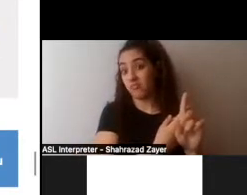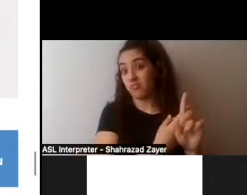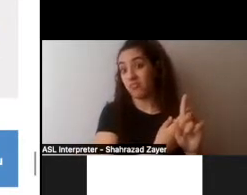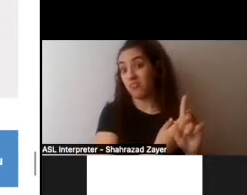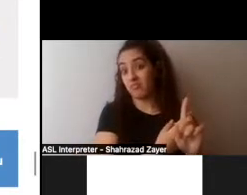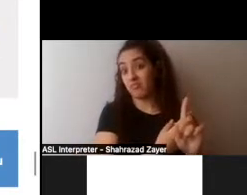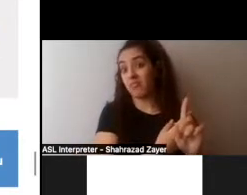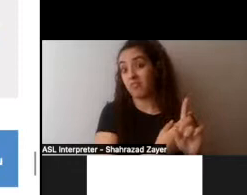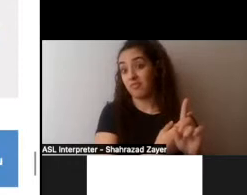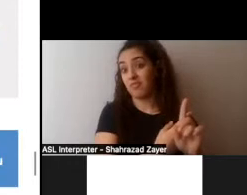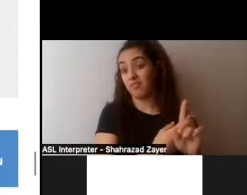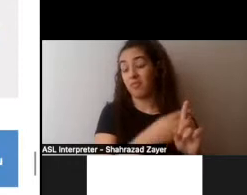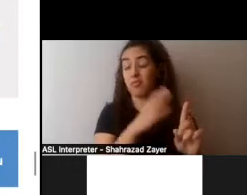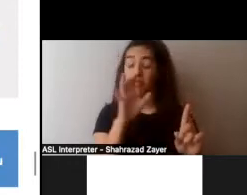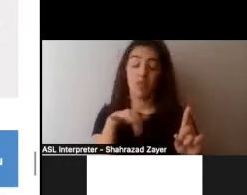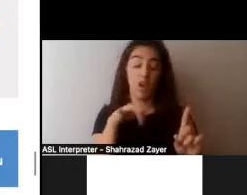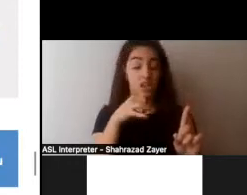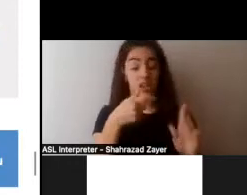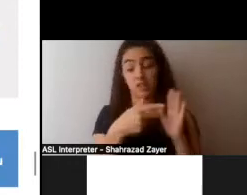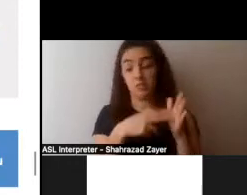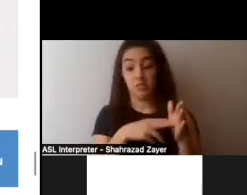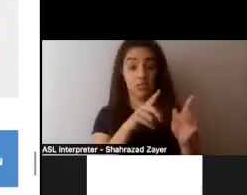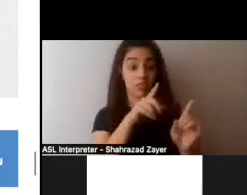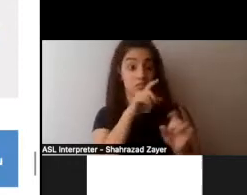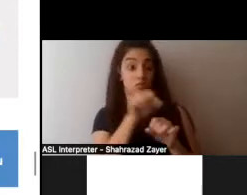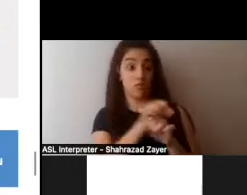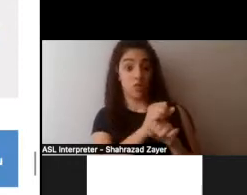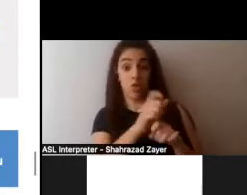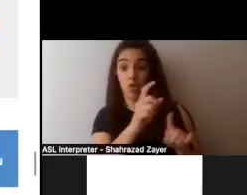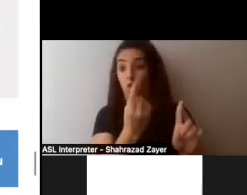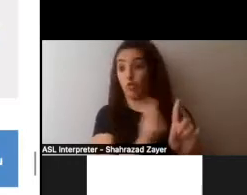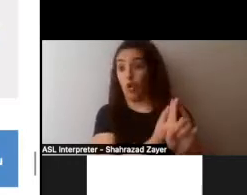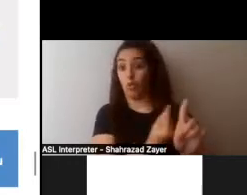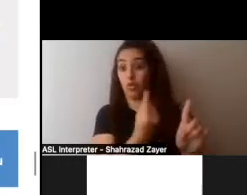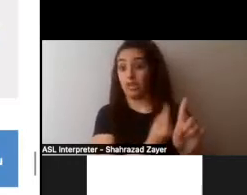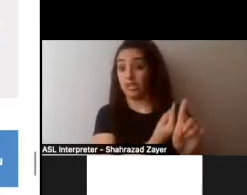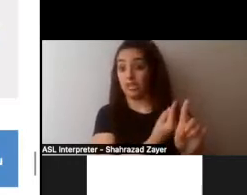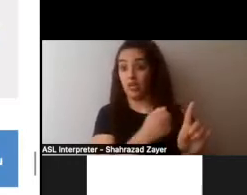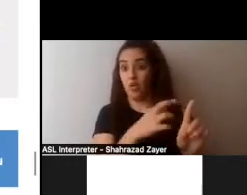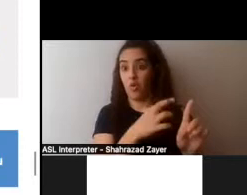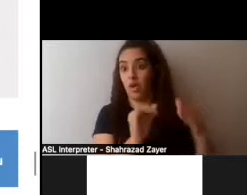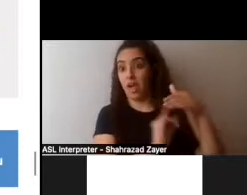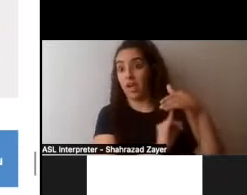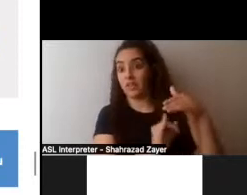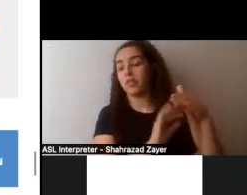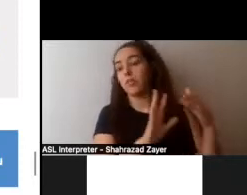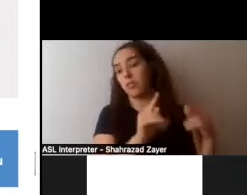That doesn't necessarily mean that they were lonely or isolated, but it does increase their